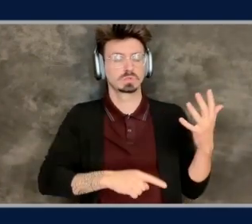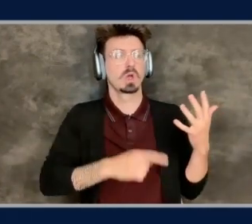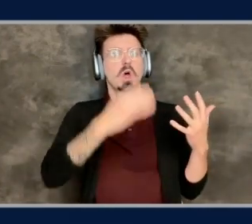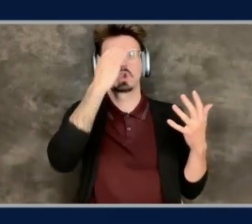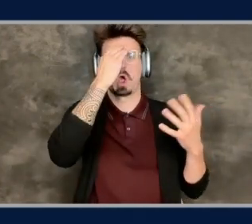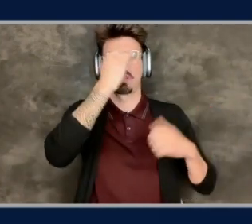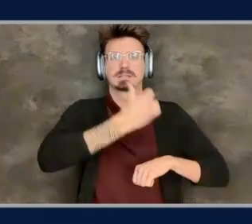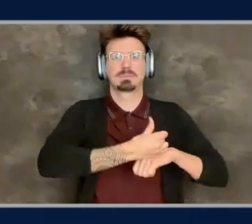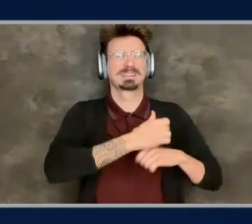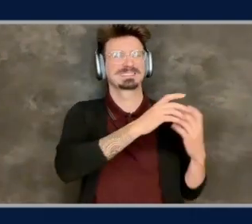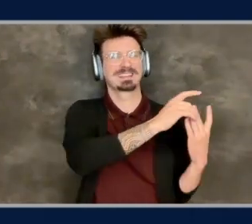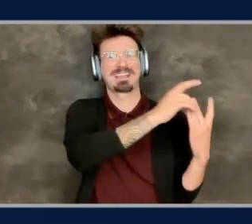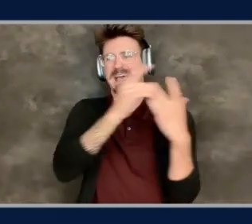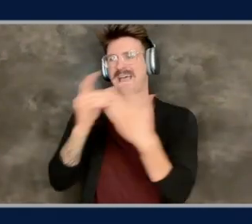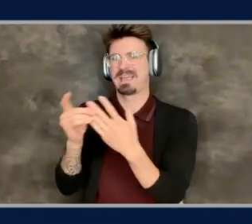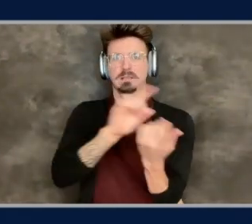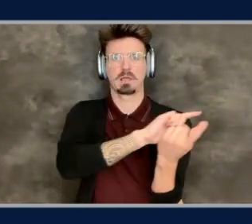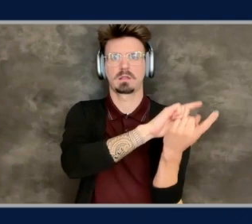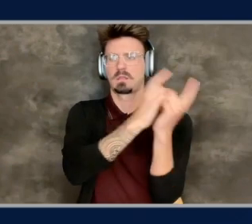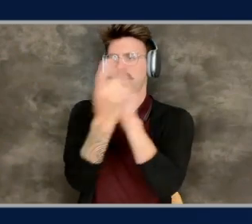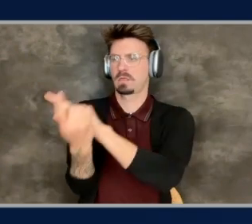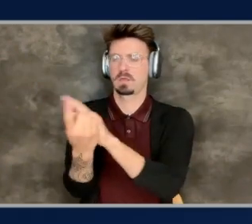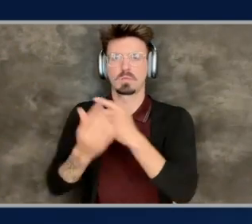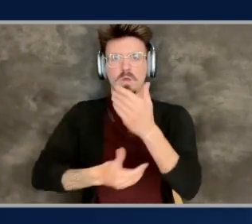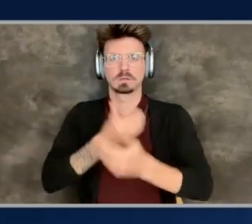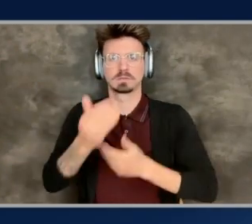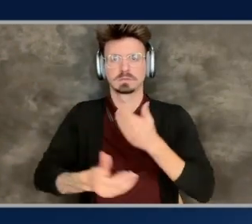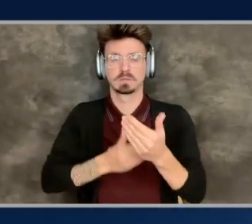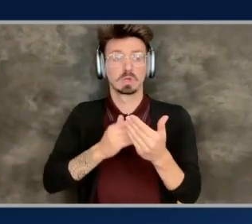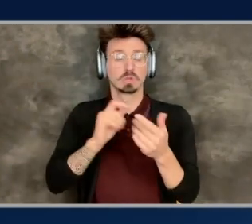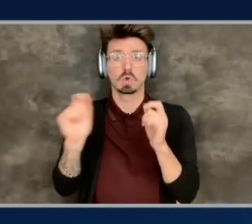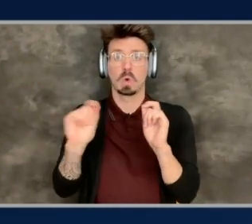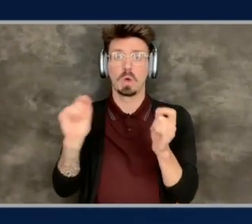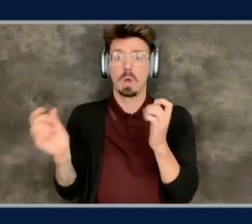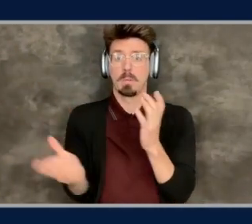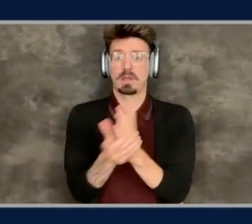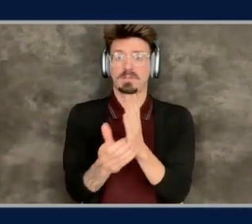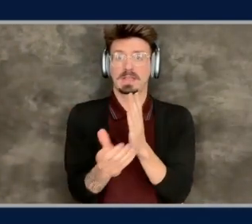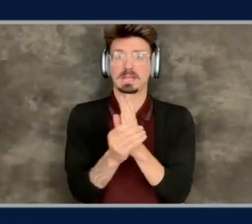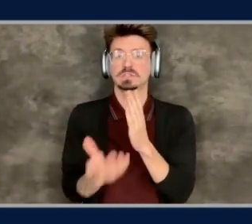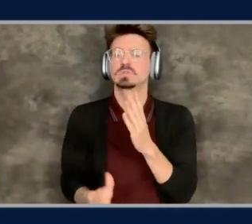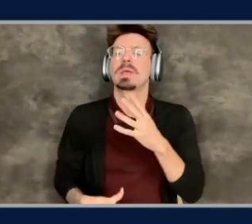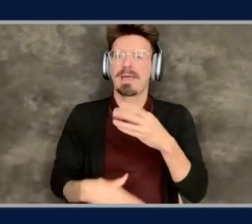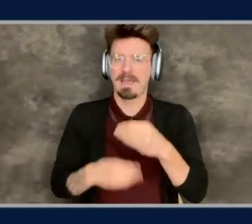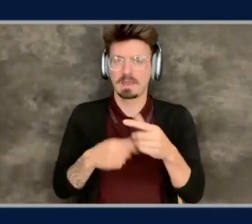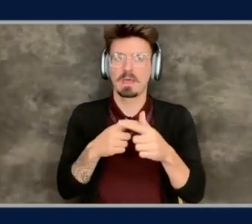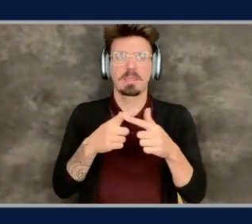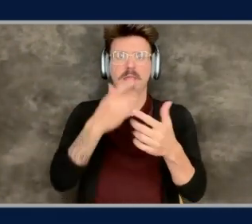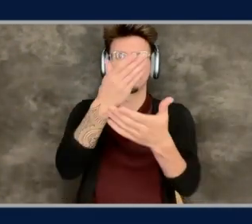transformation process. And then we apply those modifications and we verify that it has been working